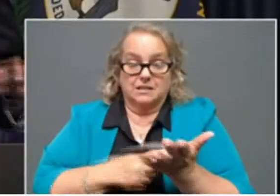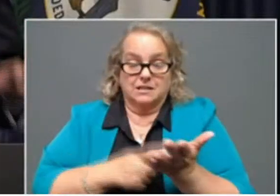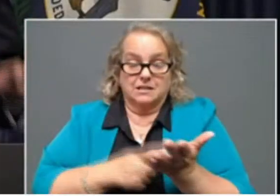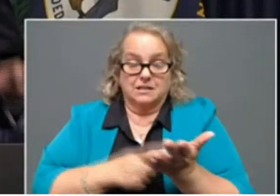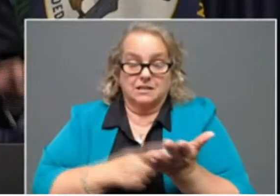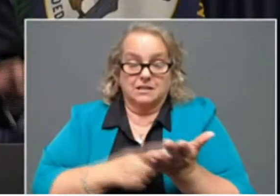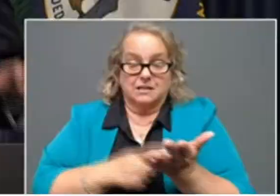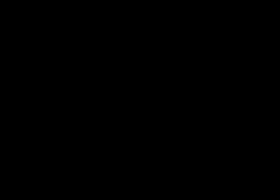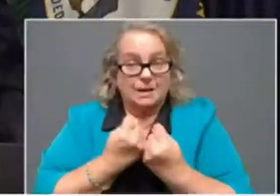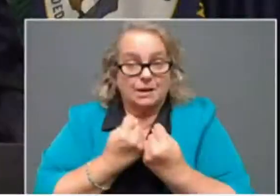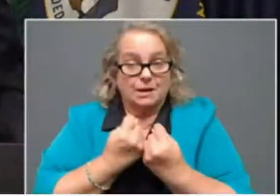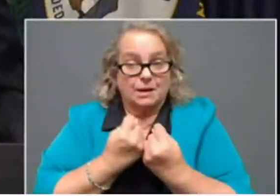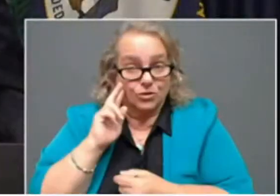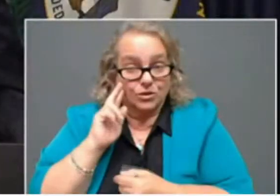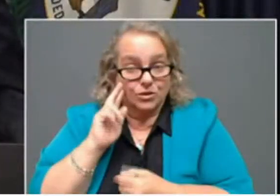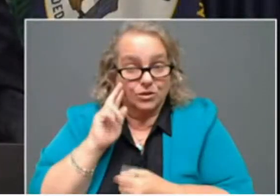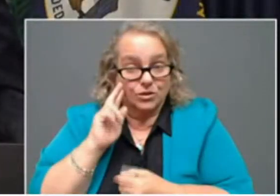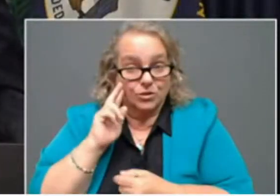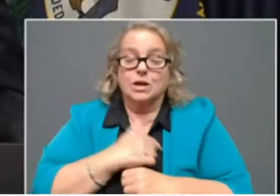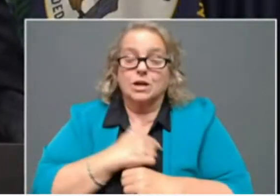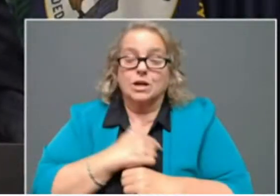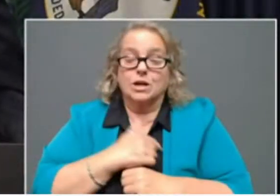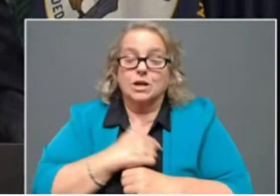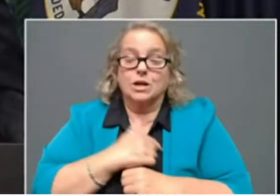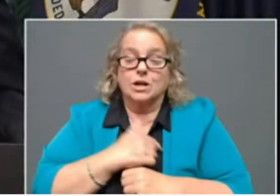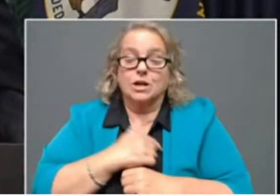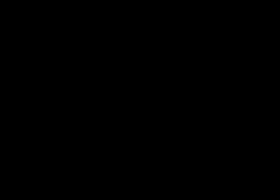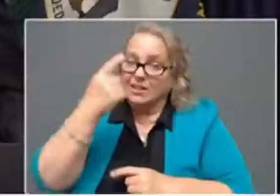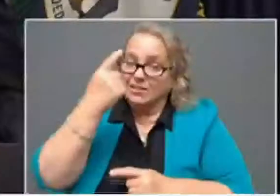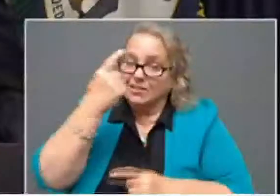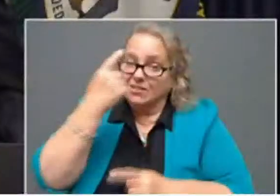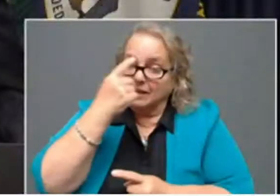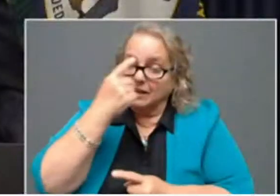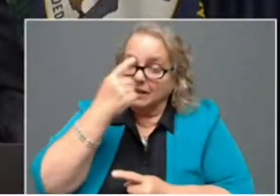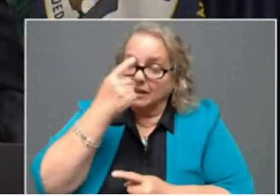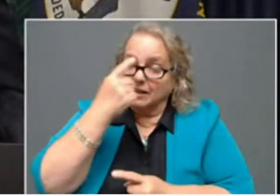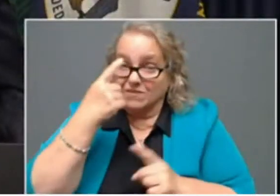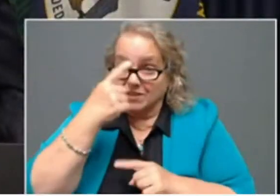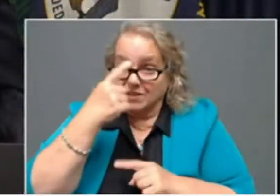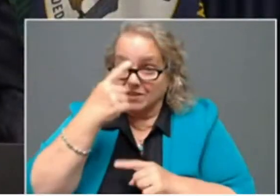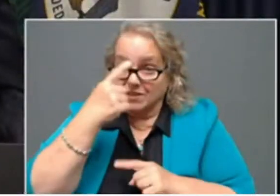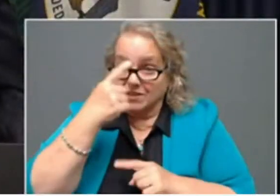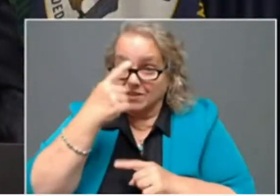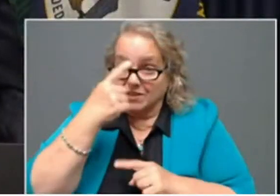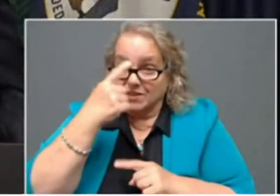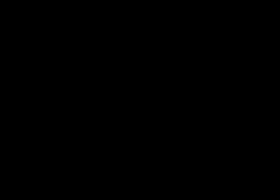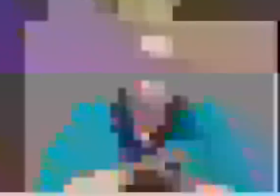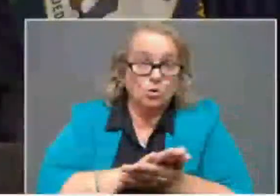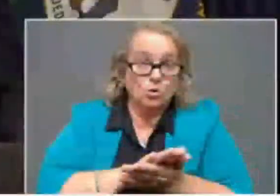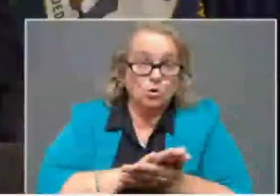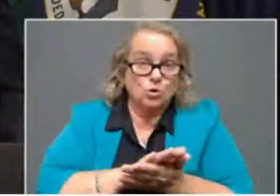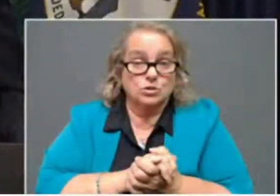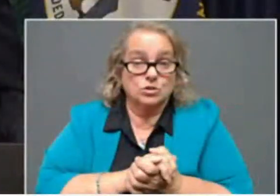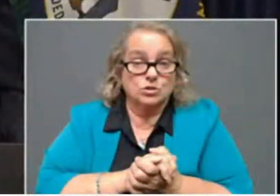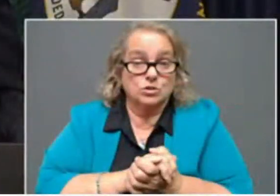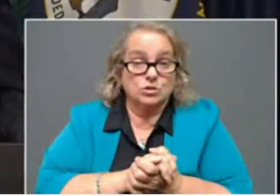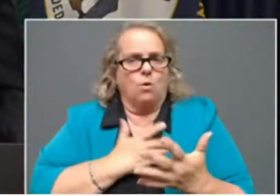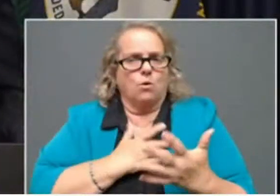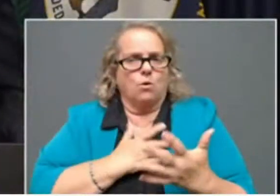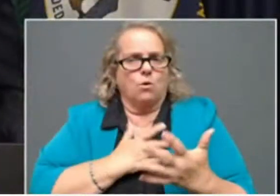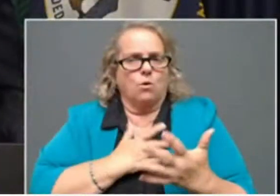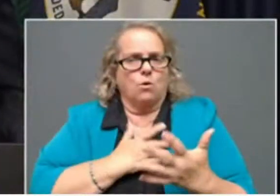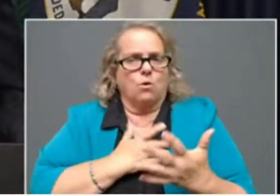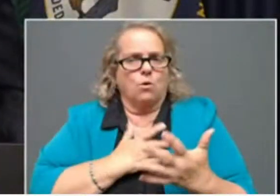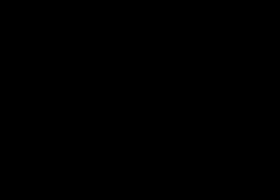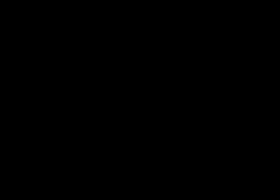day. We really ought to think when we're thinking about schools about what our priorities are. If